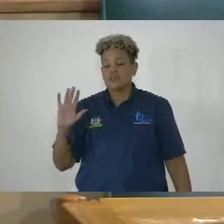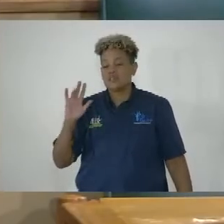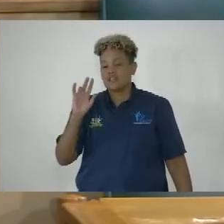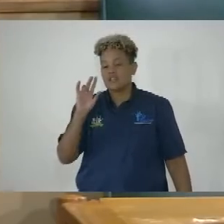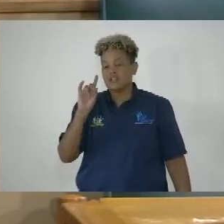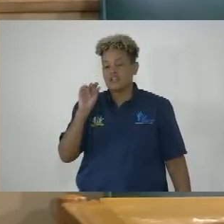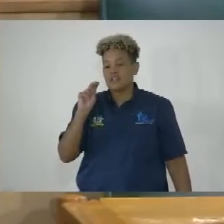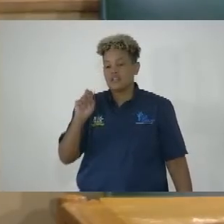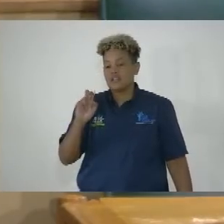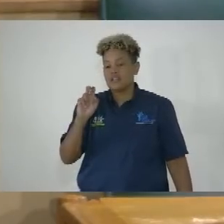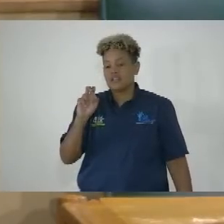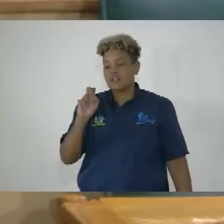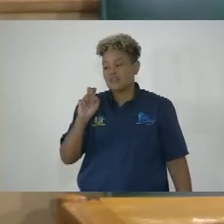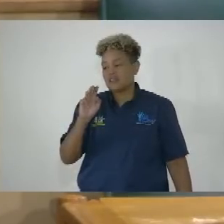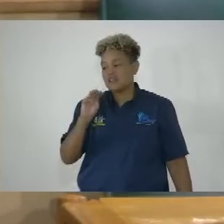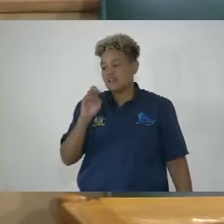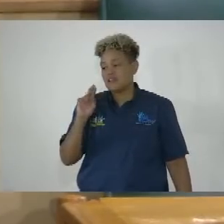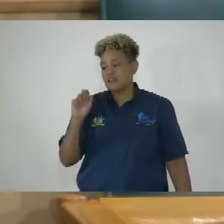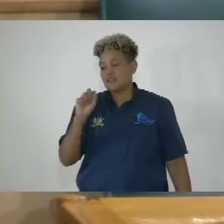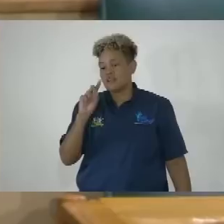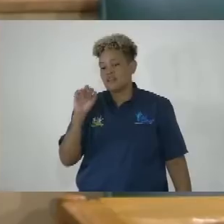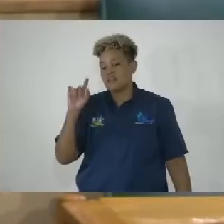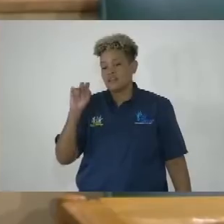Dana Morris Dixon,